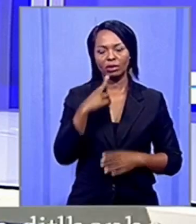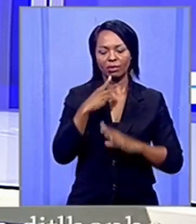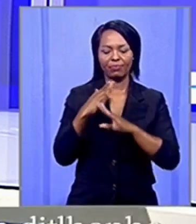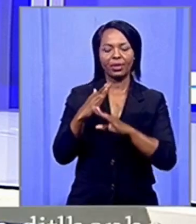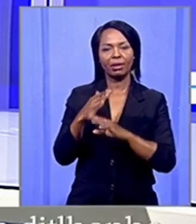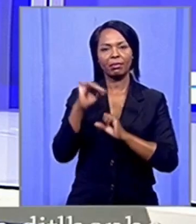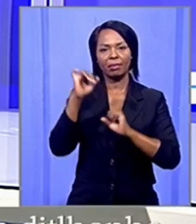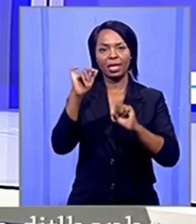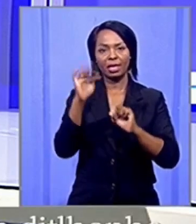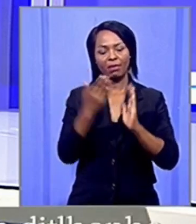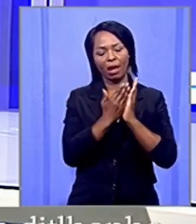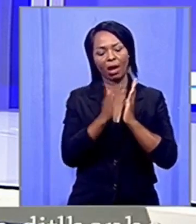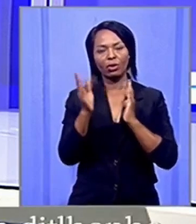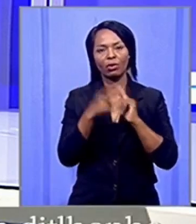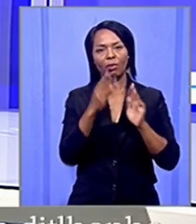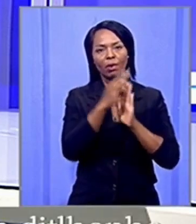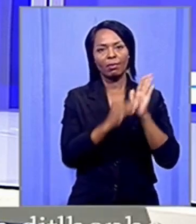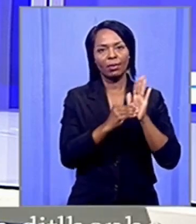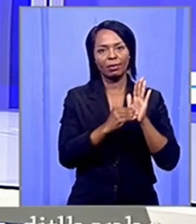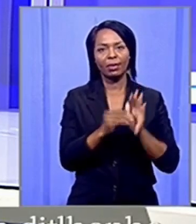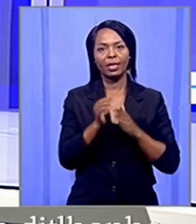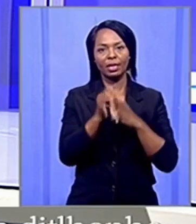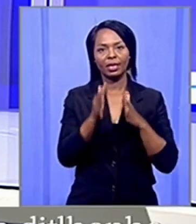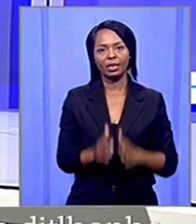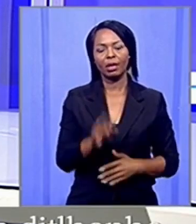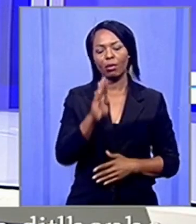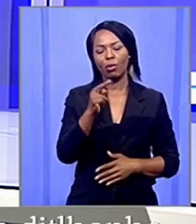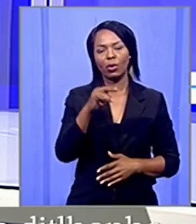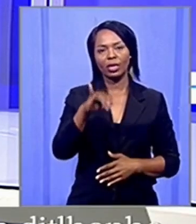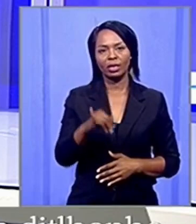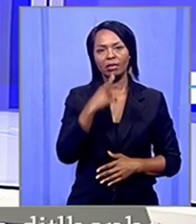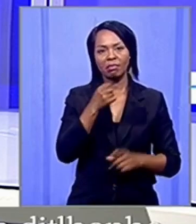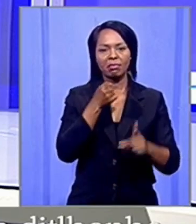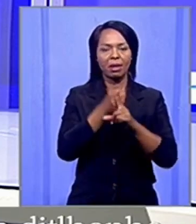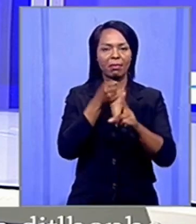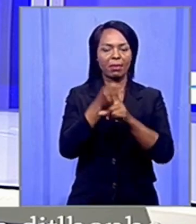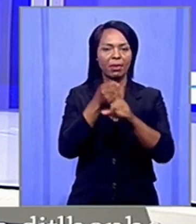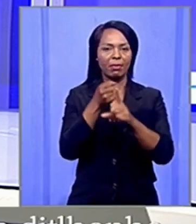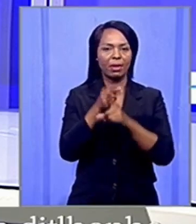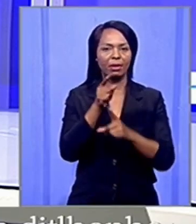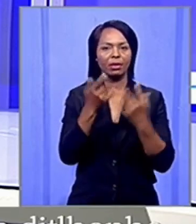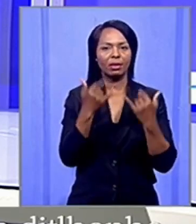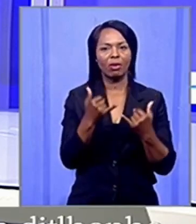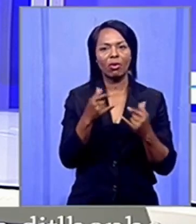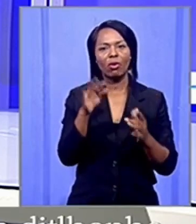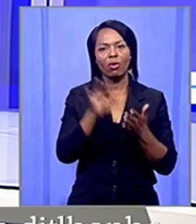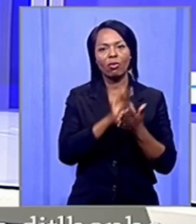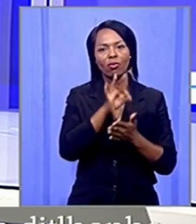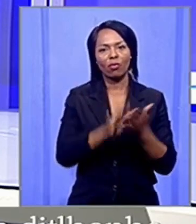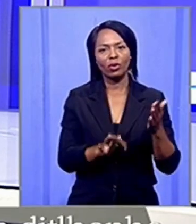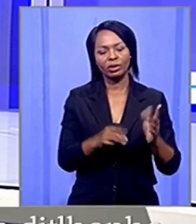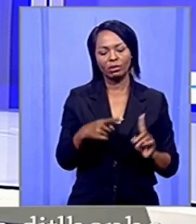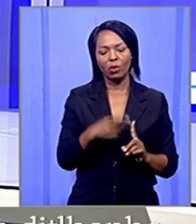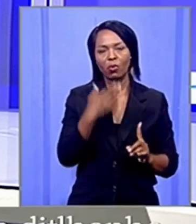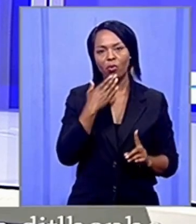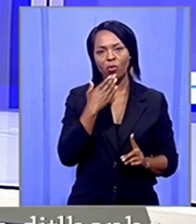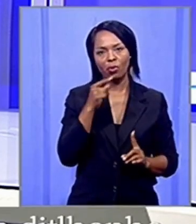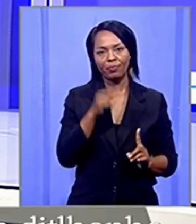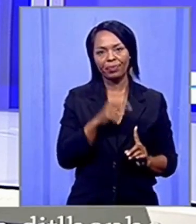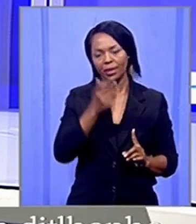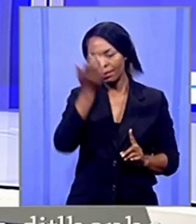wa nakwana wa Ligi Bonginkosi Khanyile a re ba ikaelela go lwa ka tsotlhe tseo ba nang natso go voutela mopresidente wa maloba Jacob Zuma